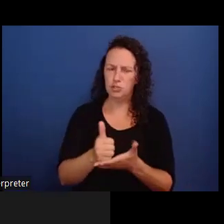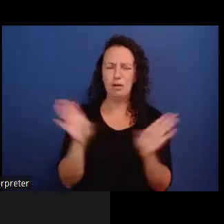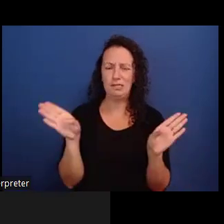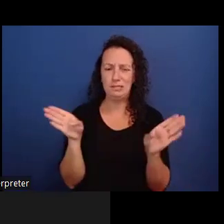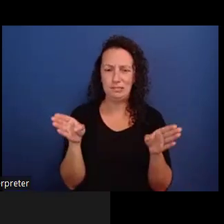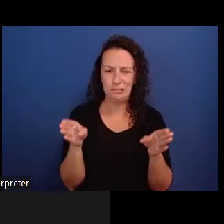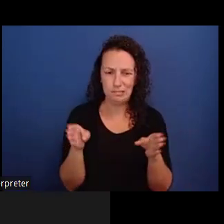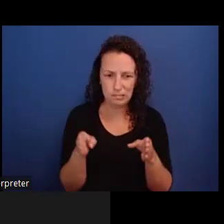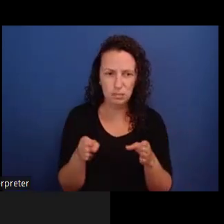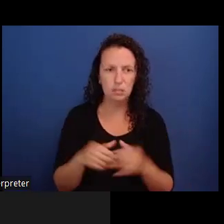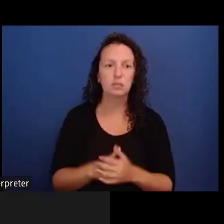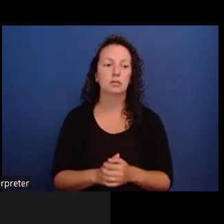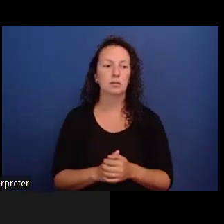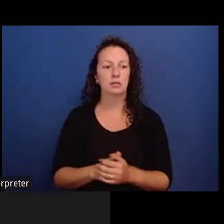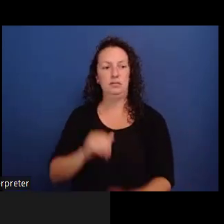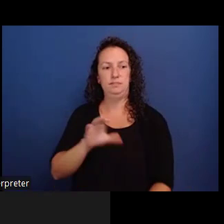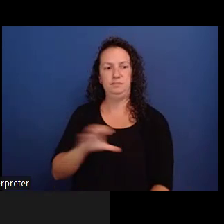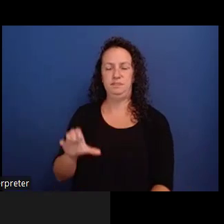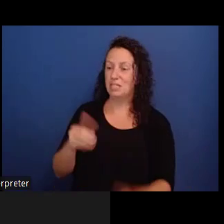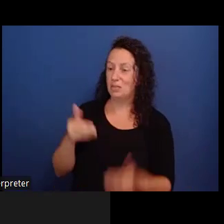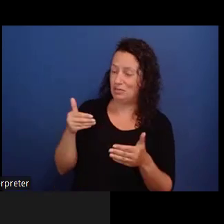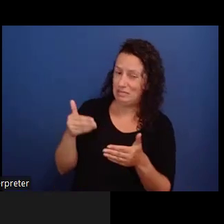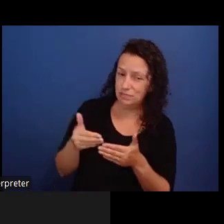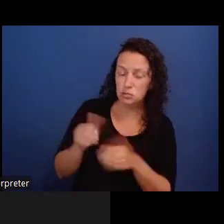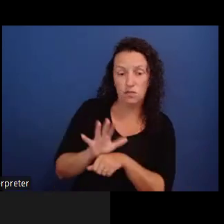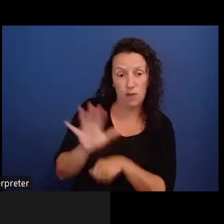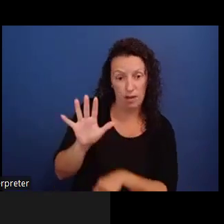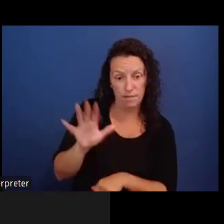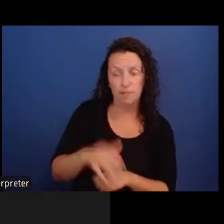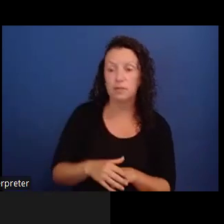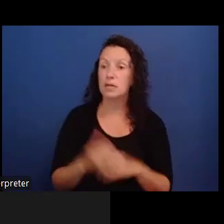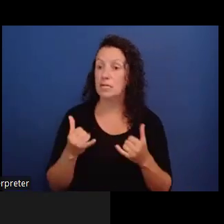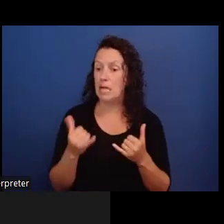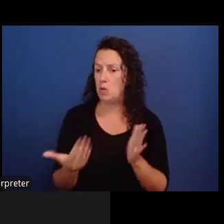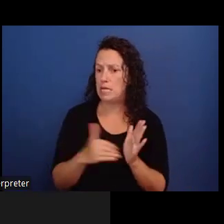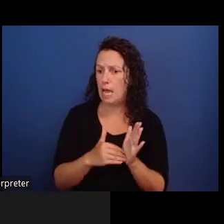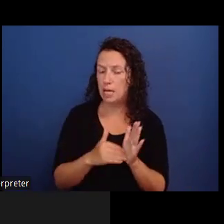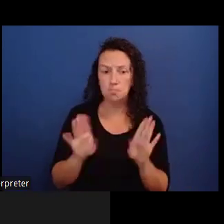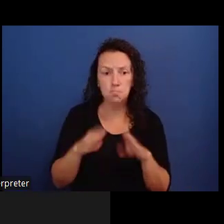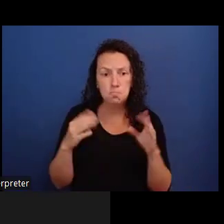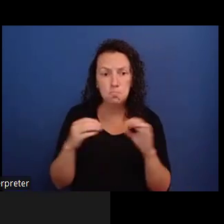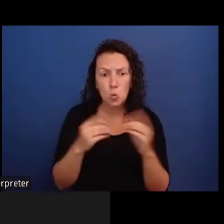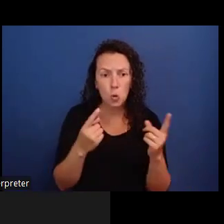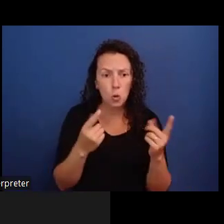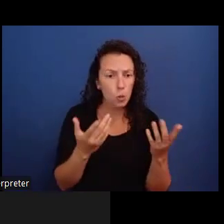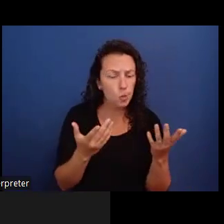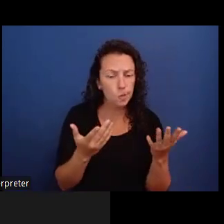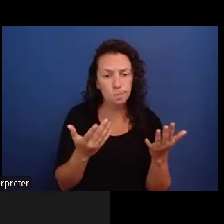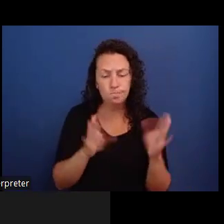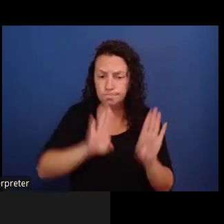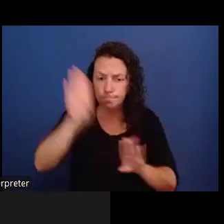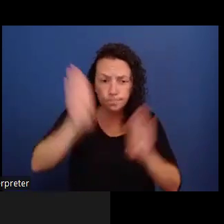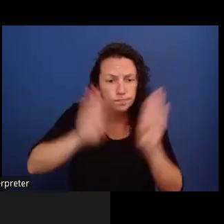we're almost at 5 o'clock. So I'm going to open it up again and invite anyone here to raise